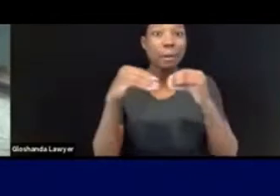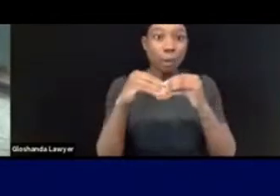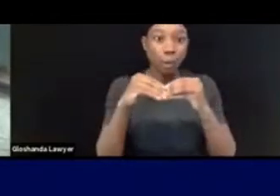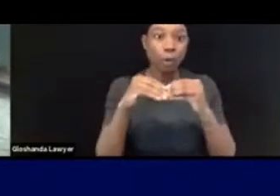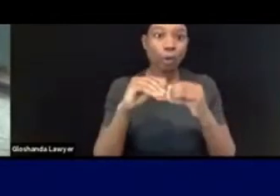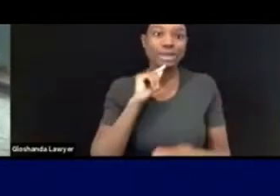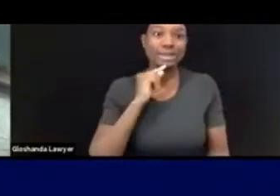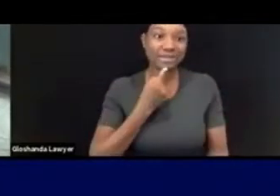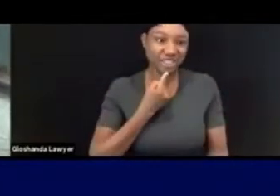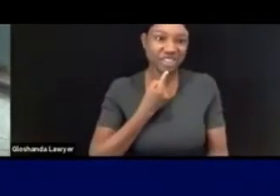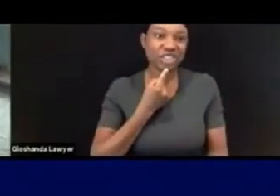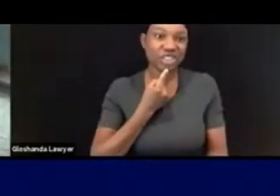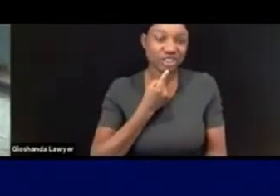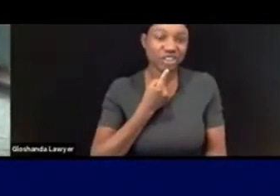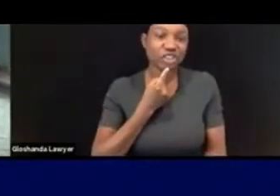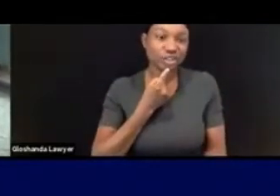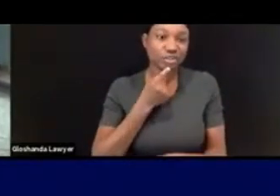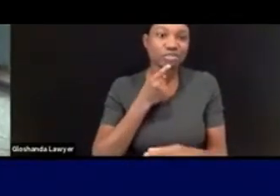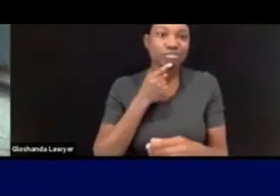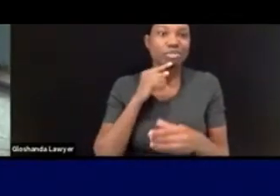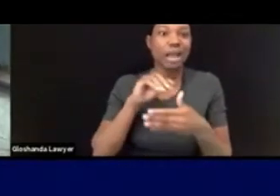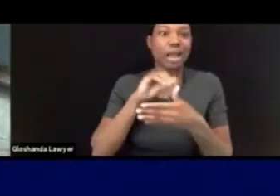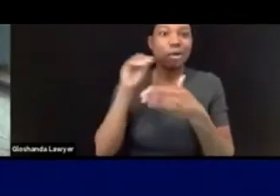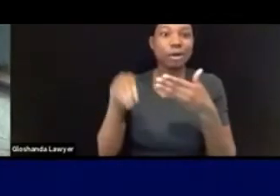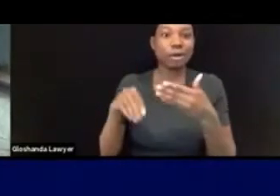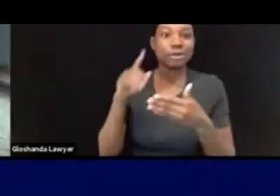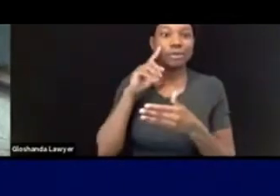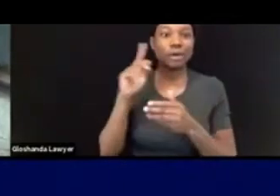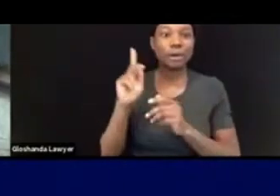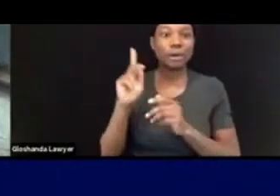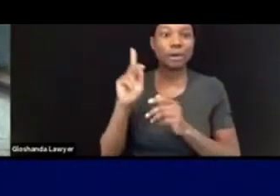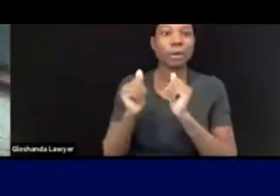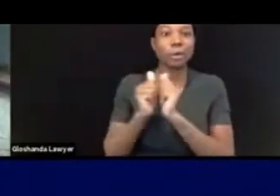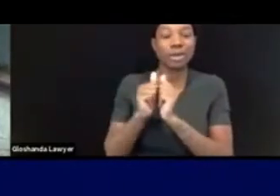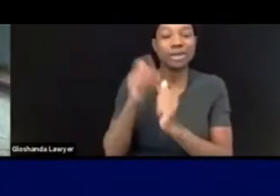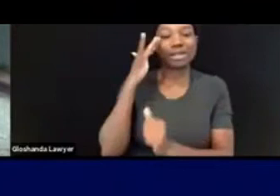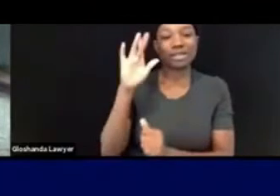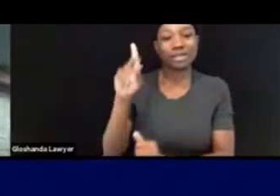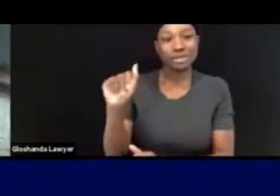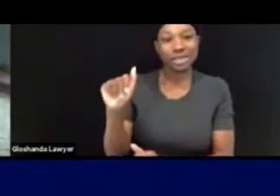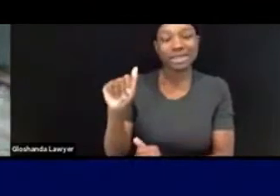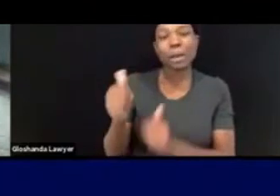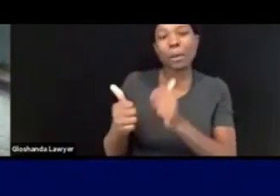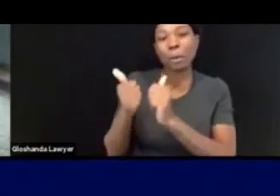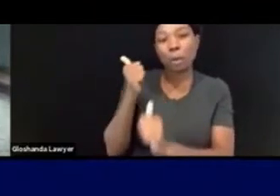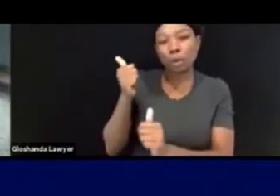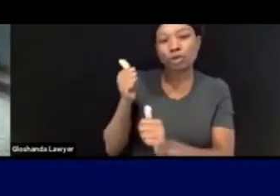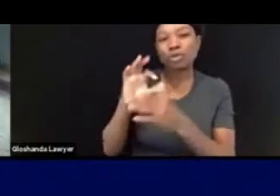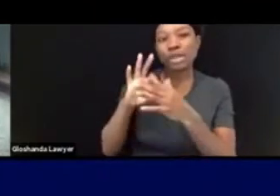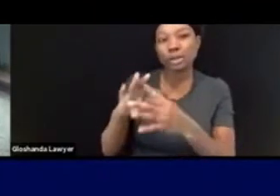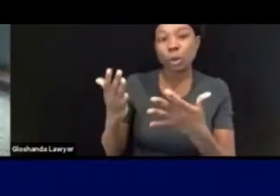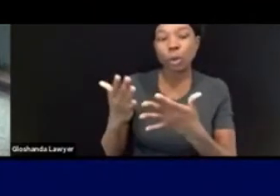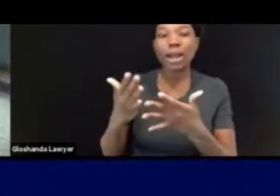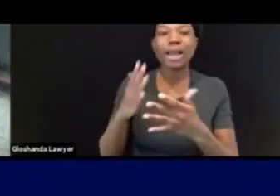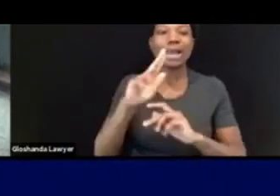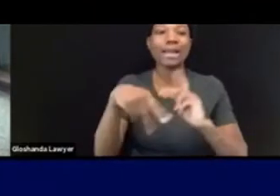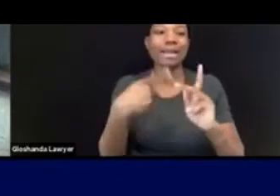developmental disability in the US. Much of it is related to type of setting, where the person lives, with